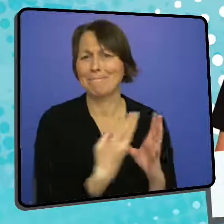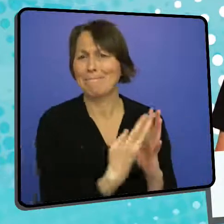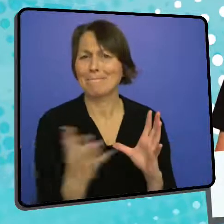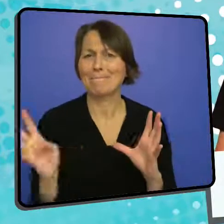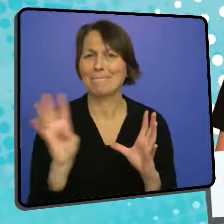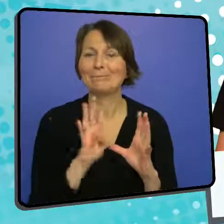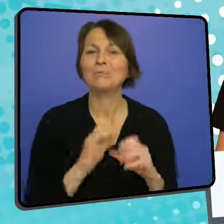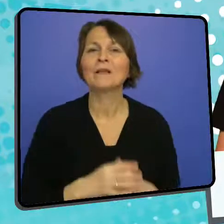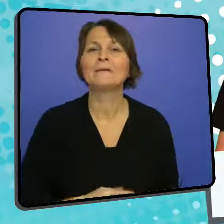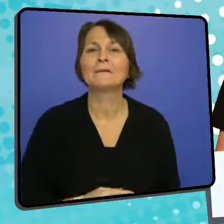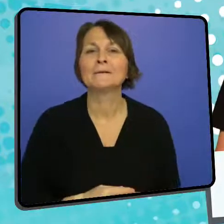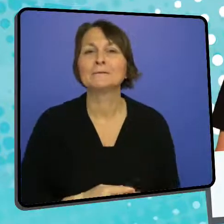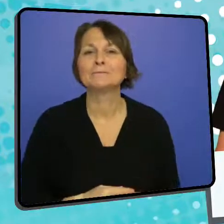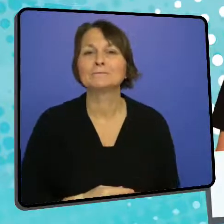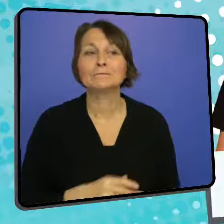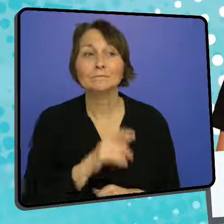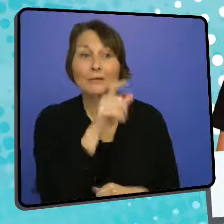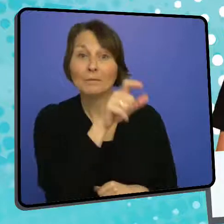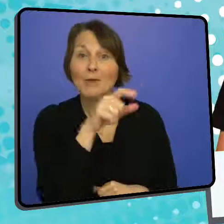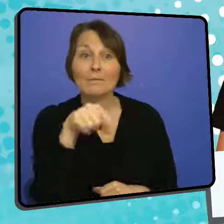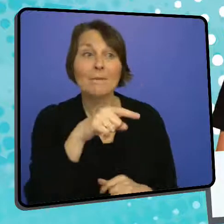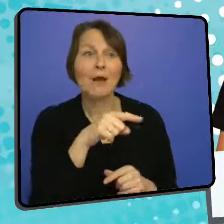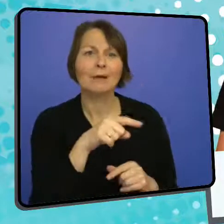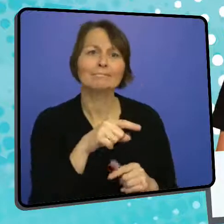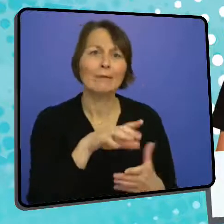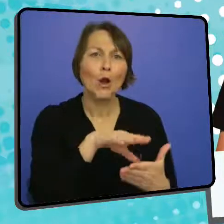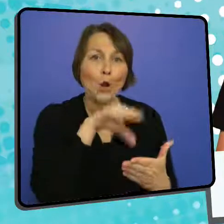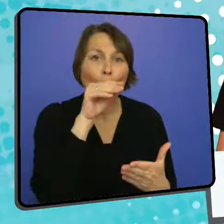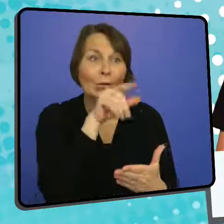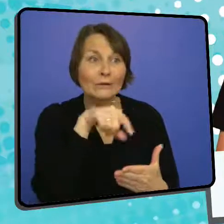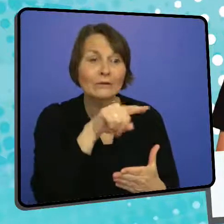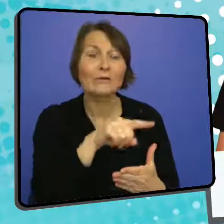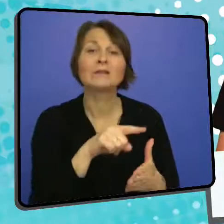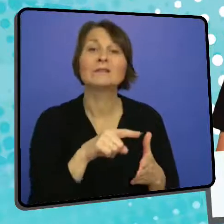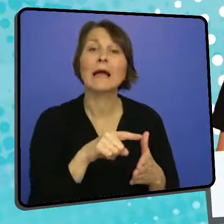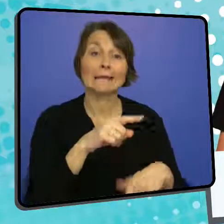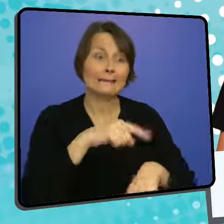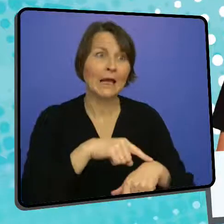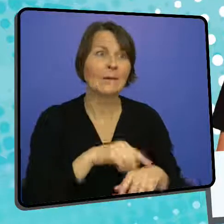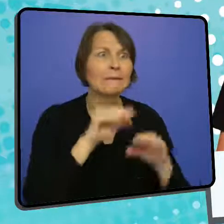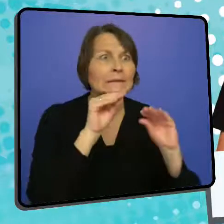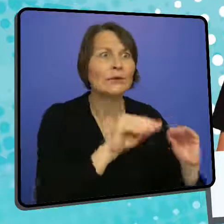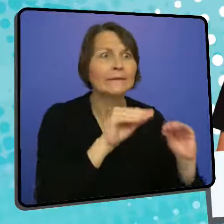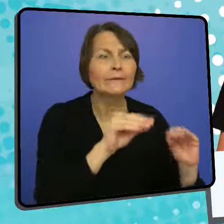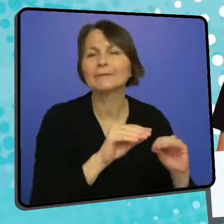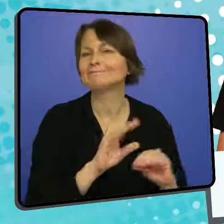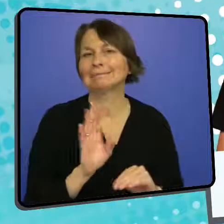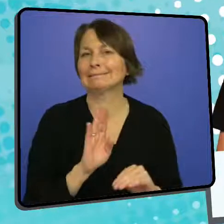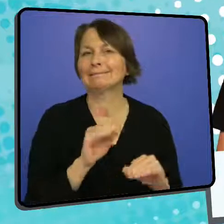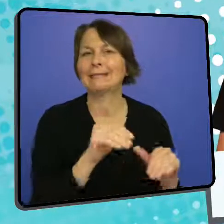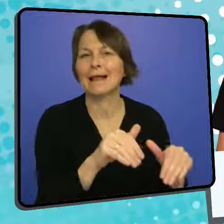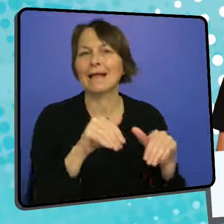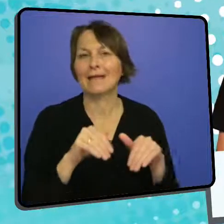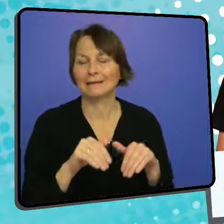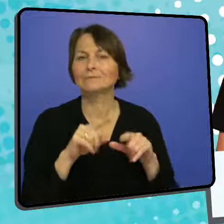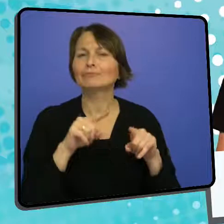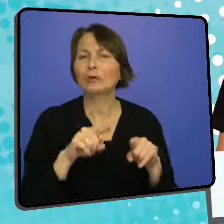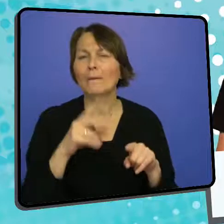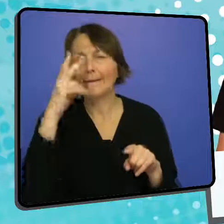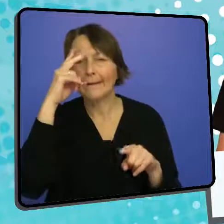learners per se that often anymore. And I spend most of my time thinking about how to grow the different programs that